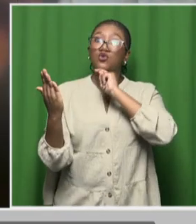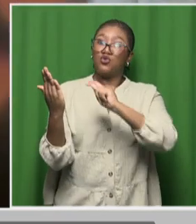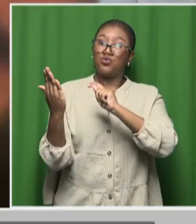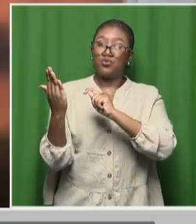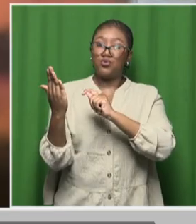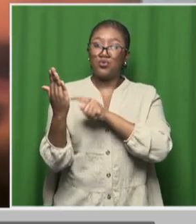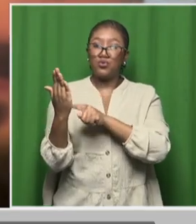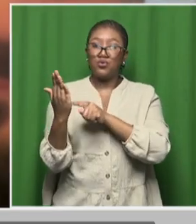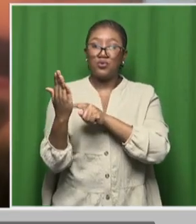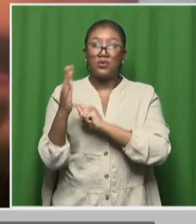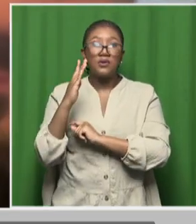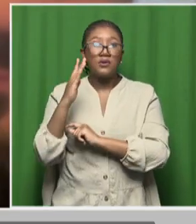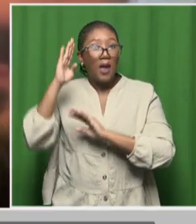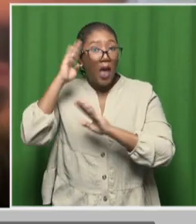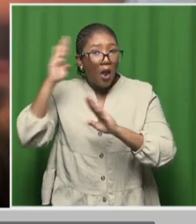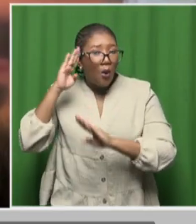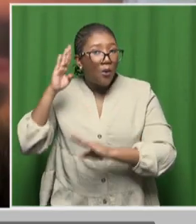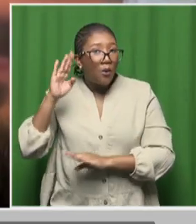Hello?